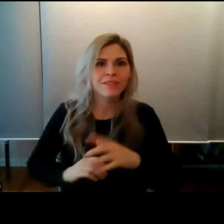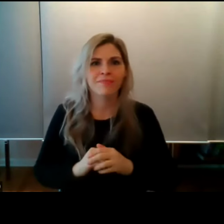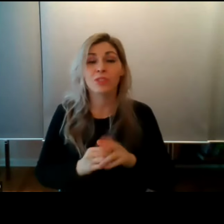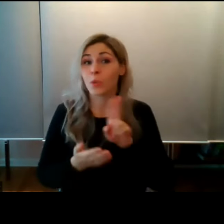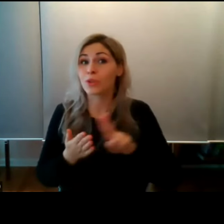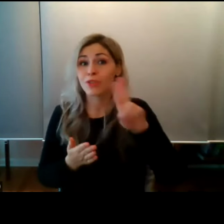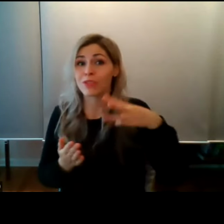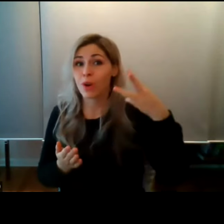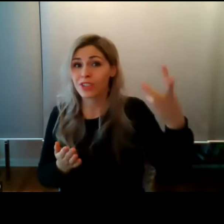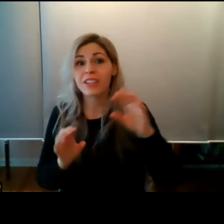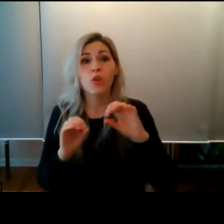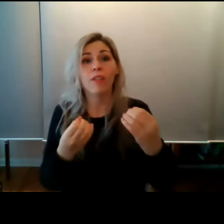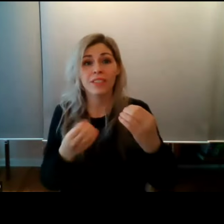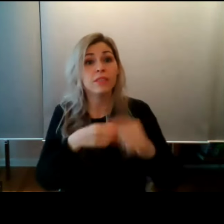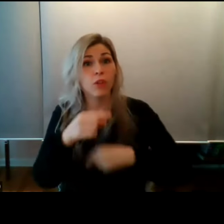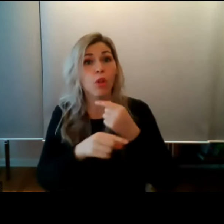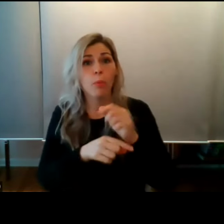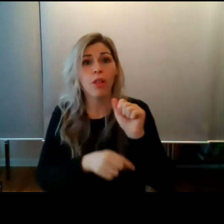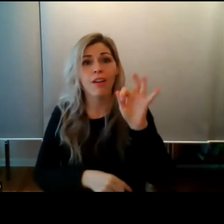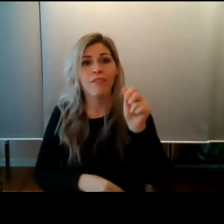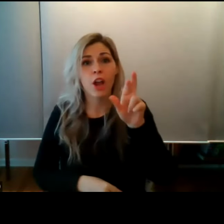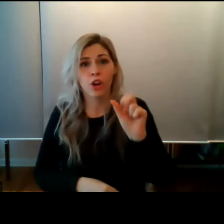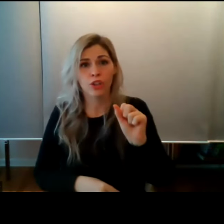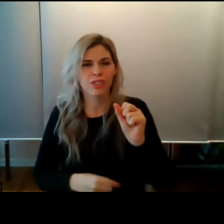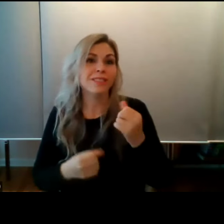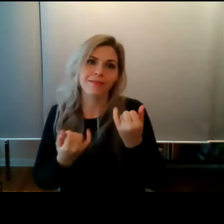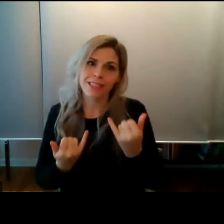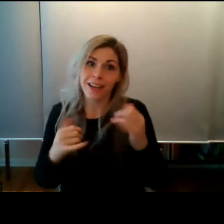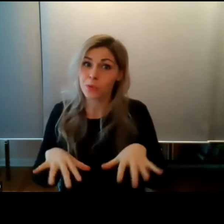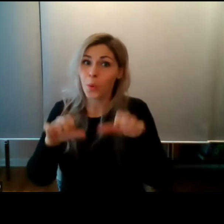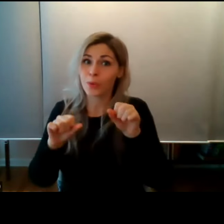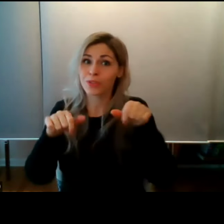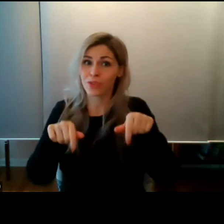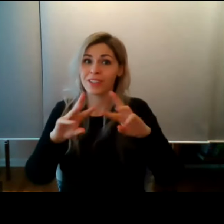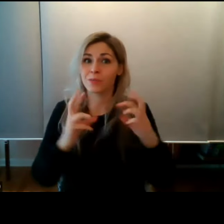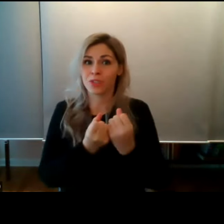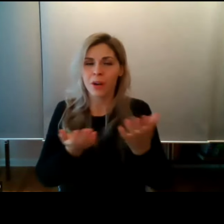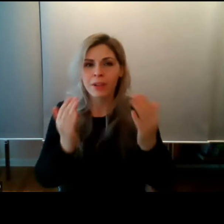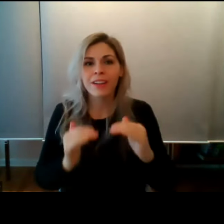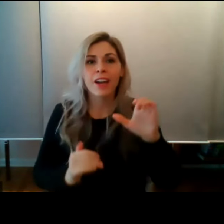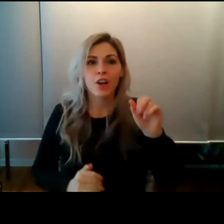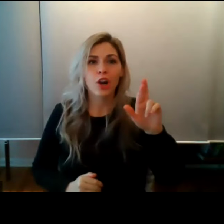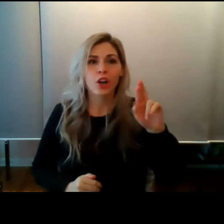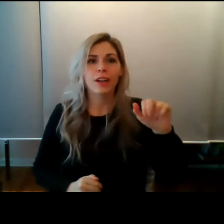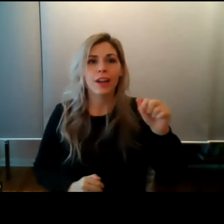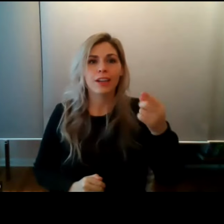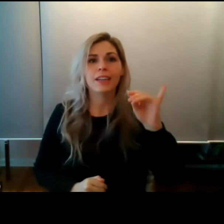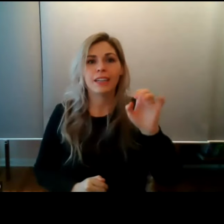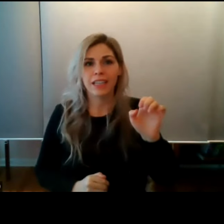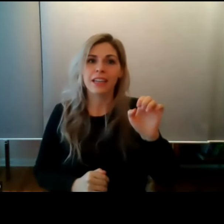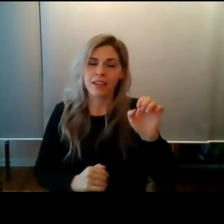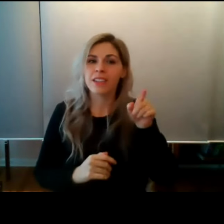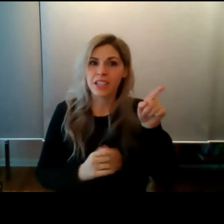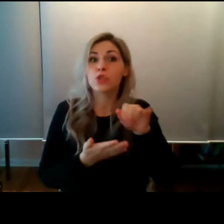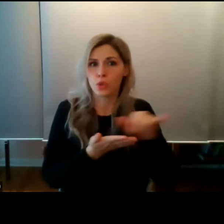UW Office of Global Affairs, which is hosting today's webinar, the Carnegie Corporation of New York, which